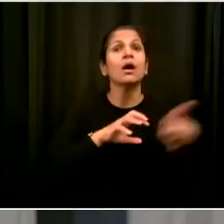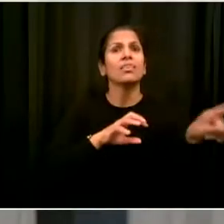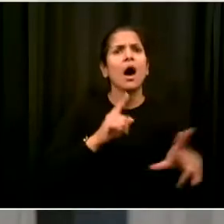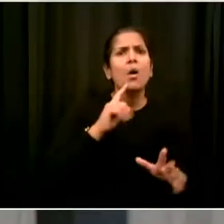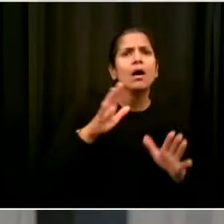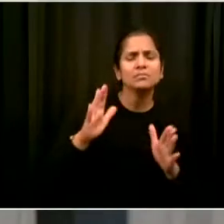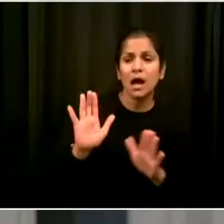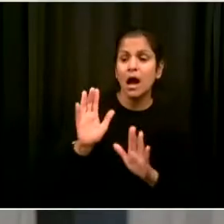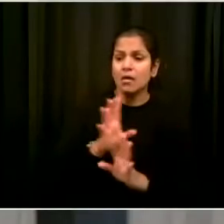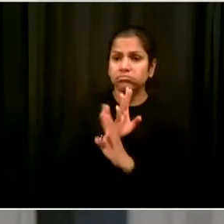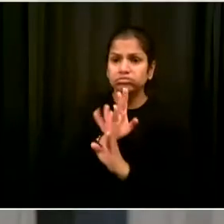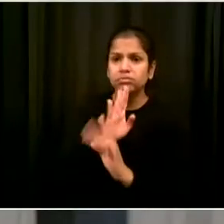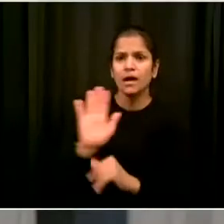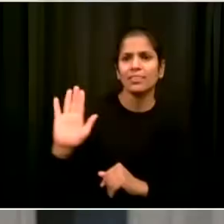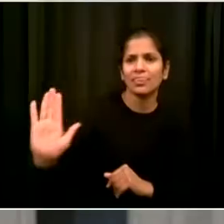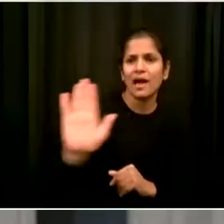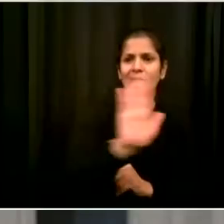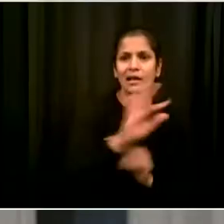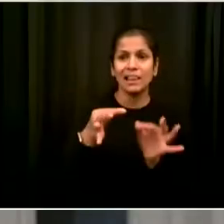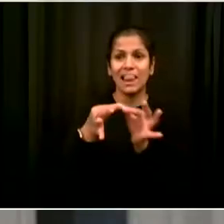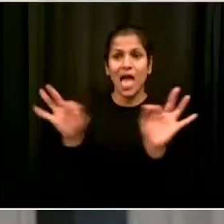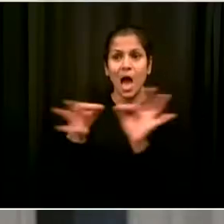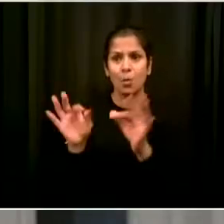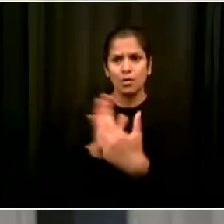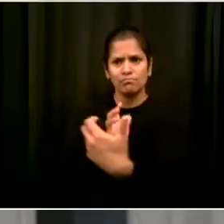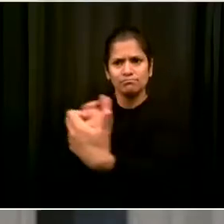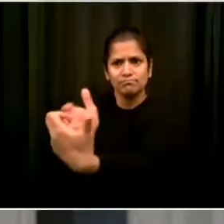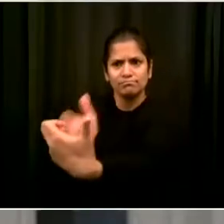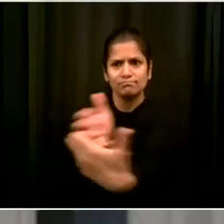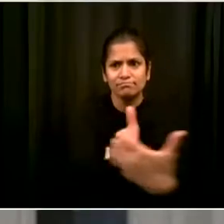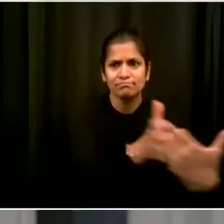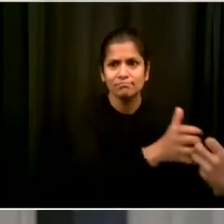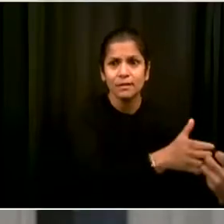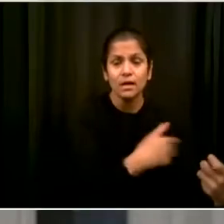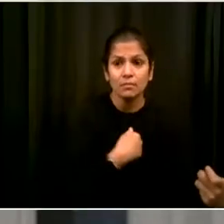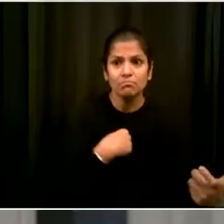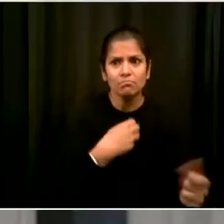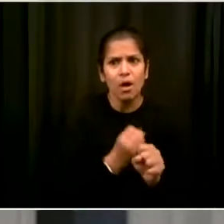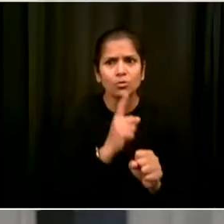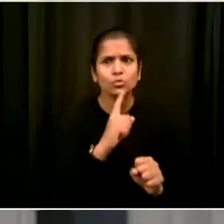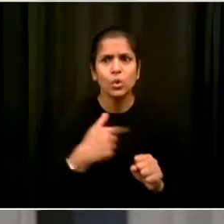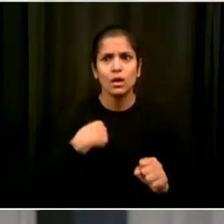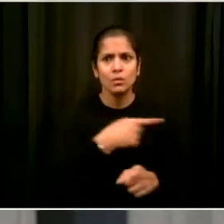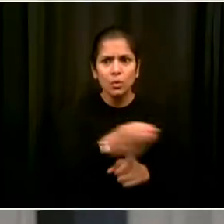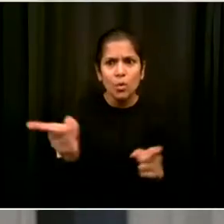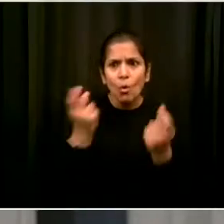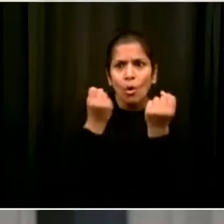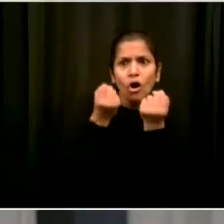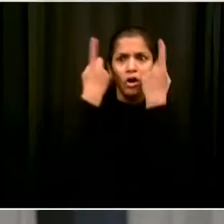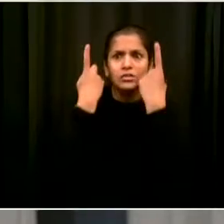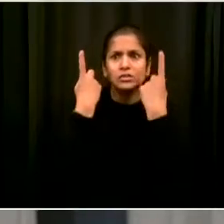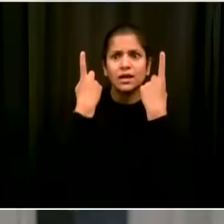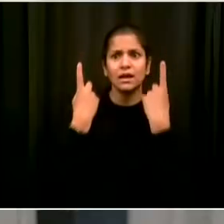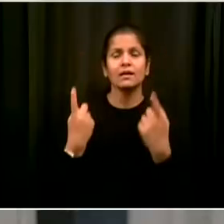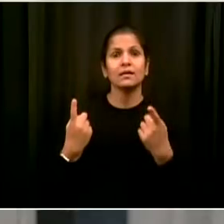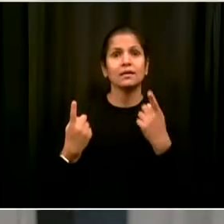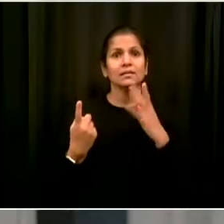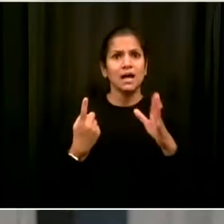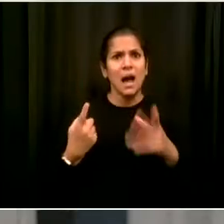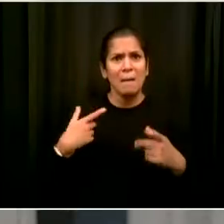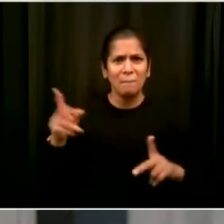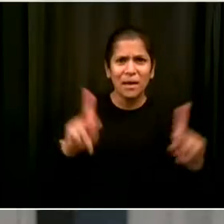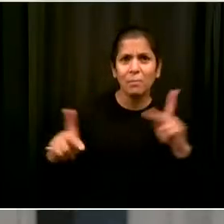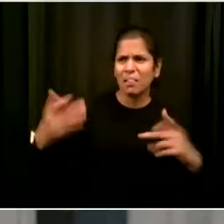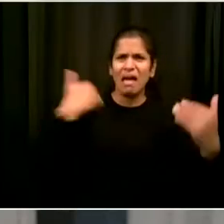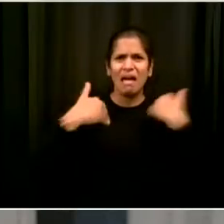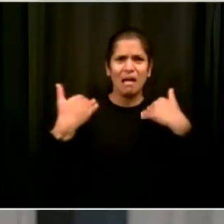vaccine safe for me? And we're addressing those questions. But we can also lean on the opportunity of working with organizations, activating them,